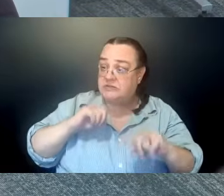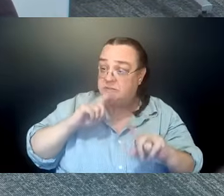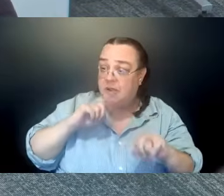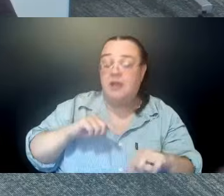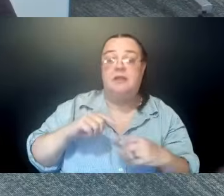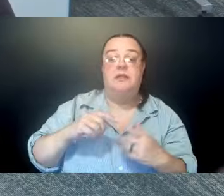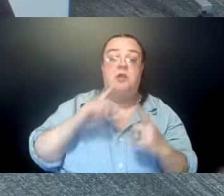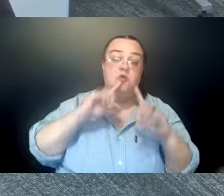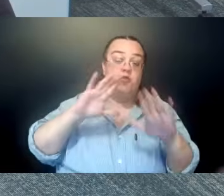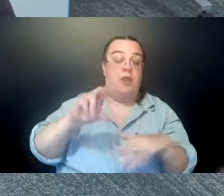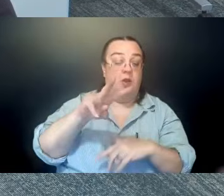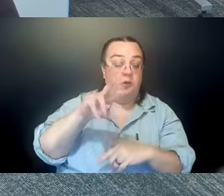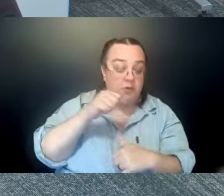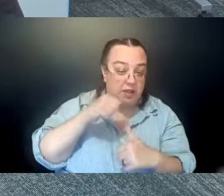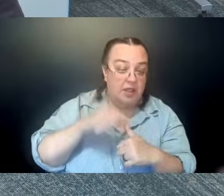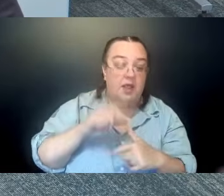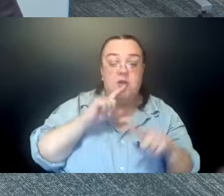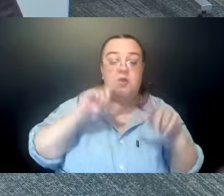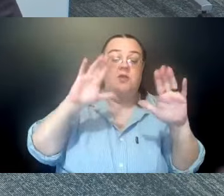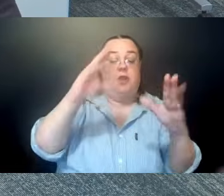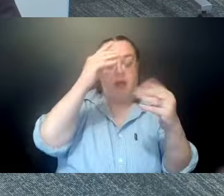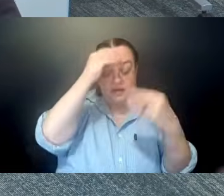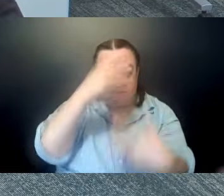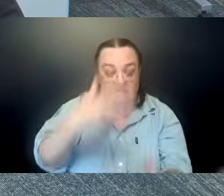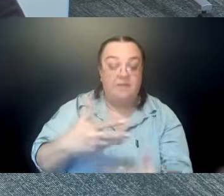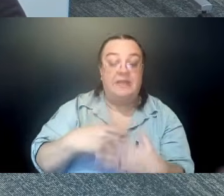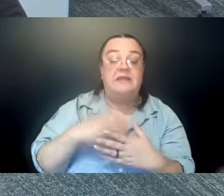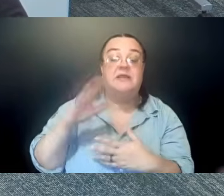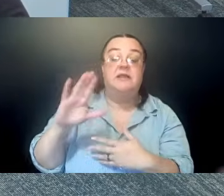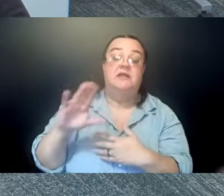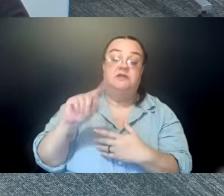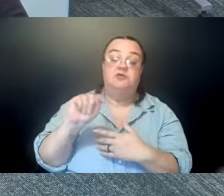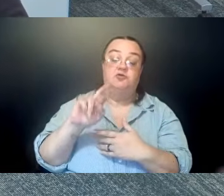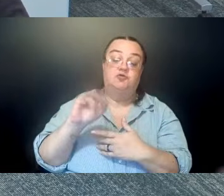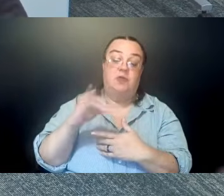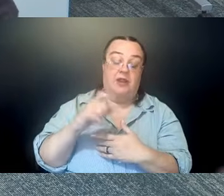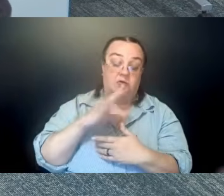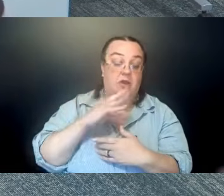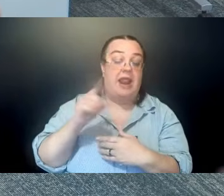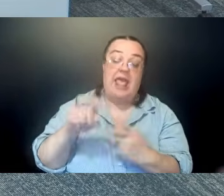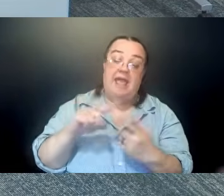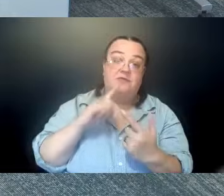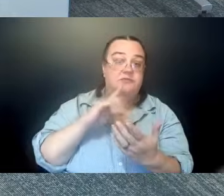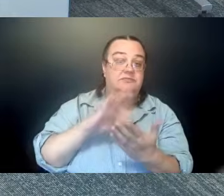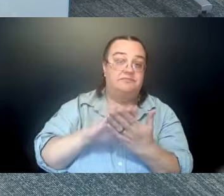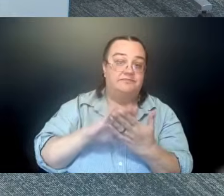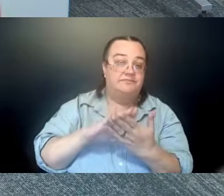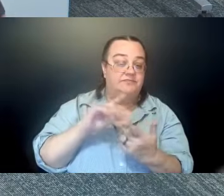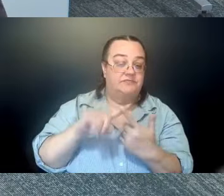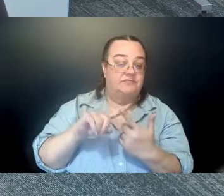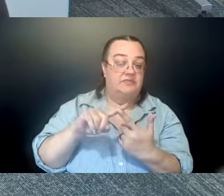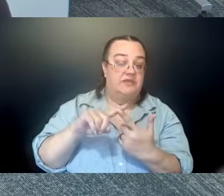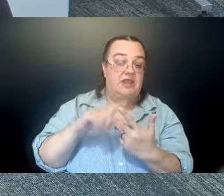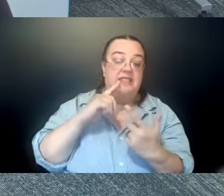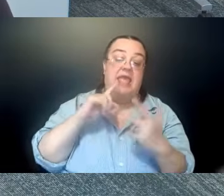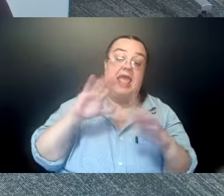great information, his Triangle Talks. And I do have to give a shout out to the excellence of our government this evening. I left